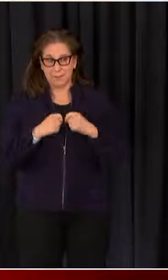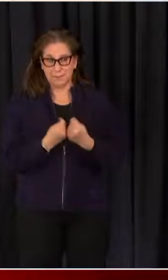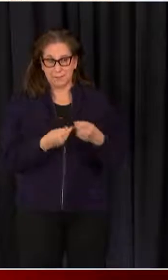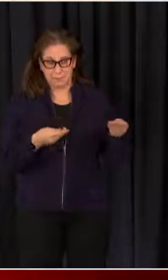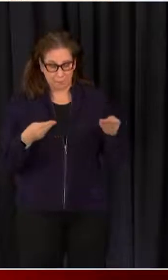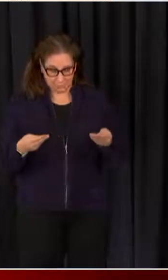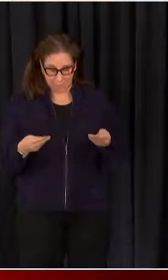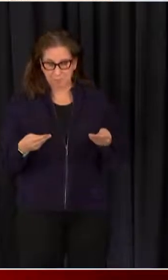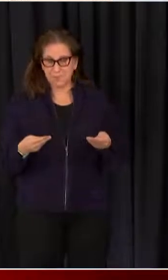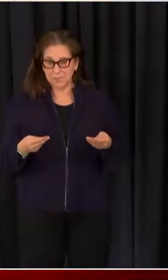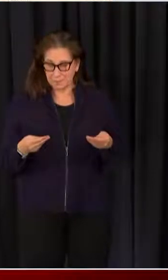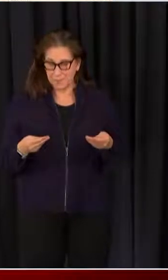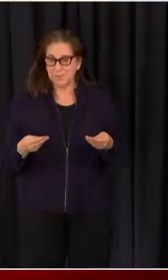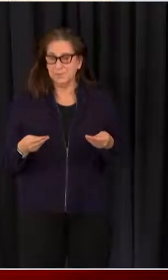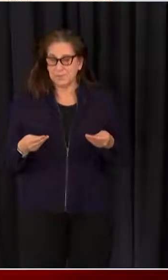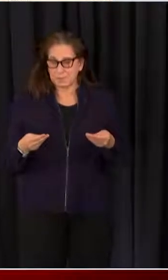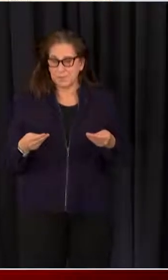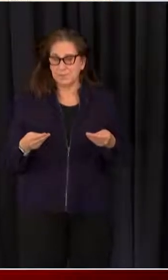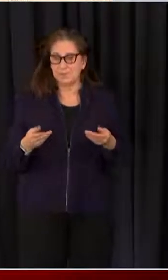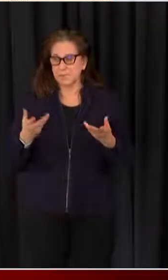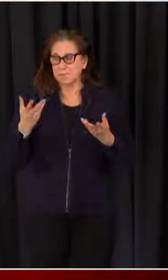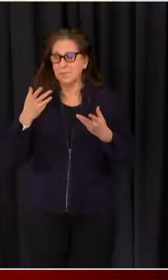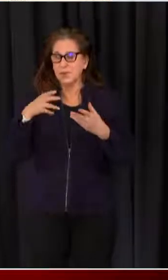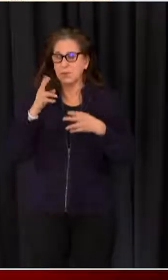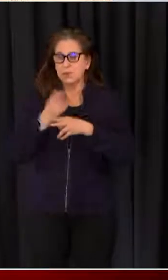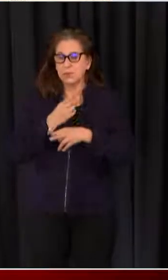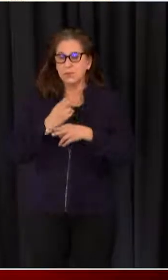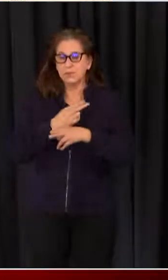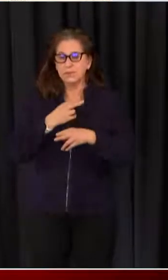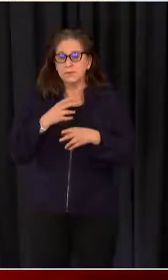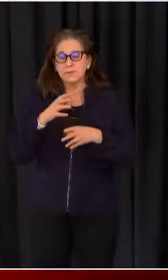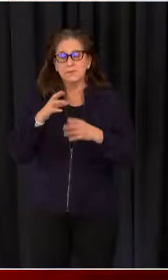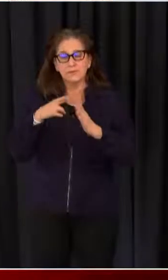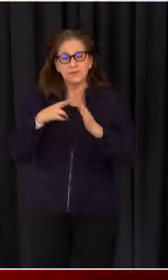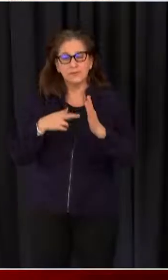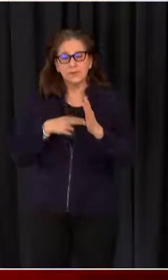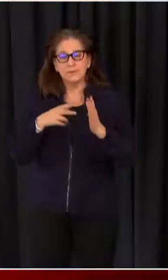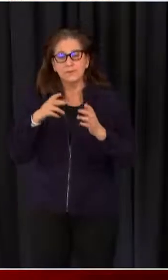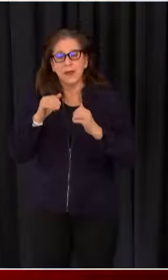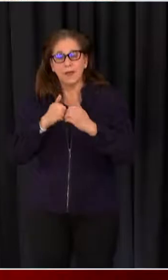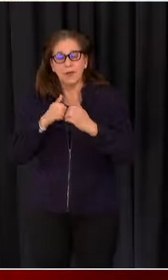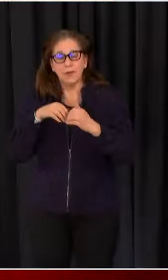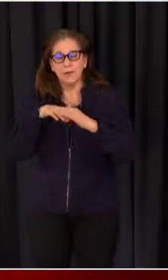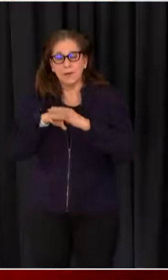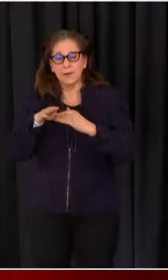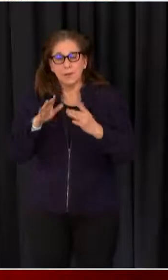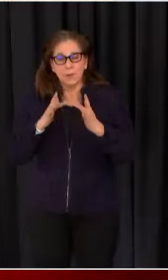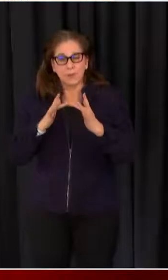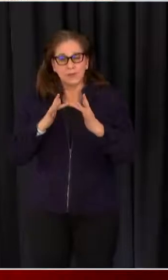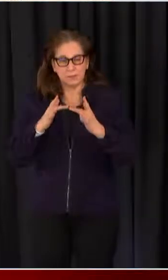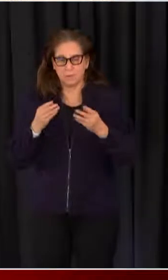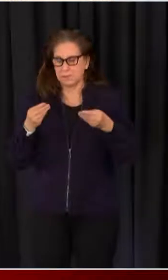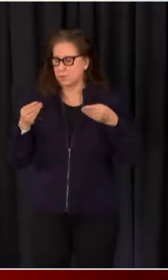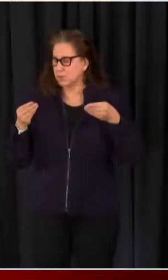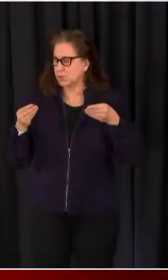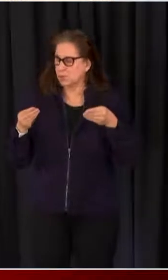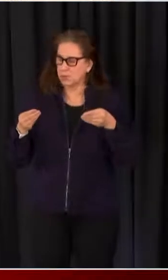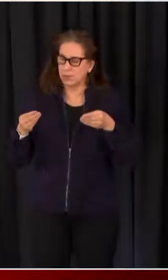today's access to the portal was smoother with increased server